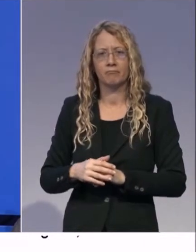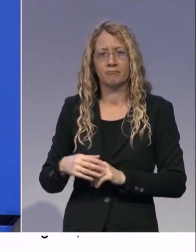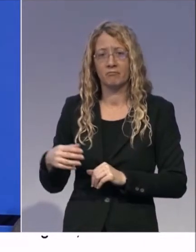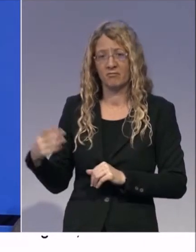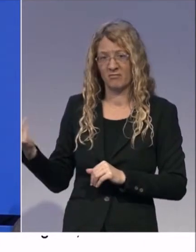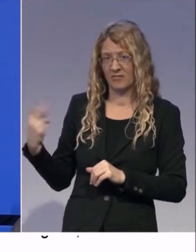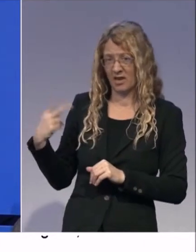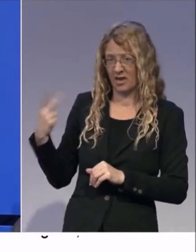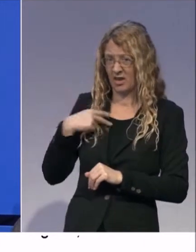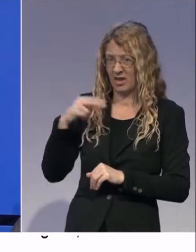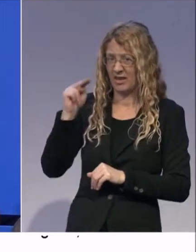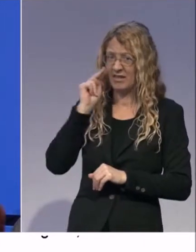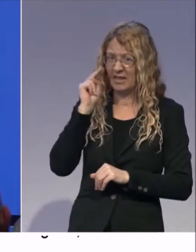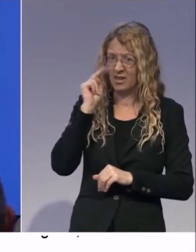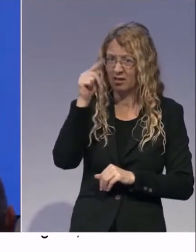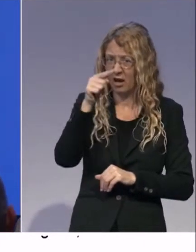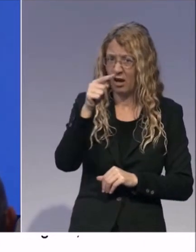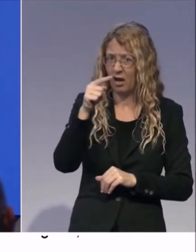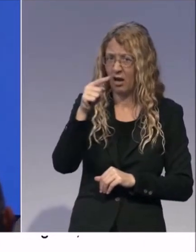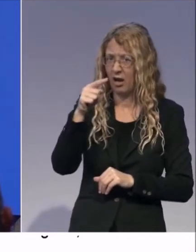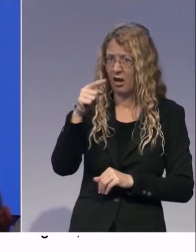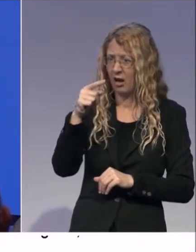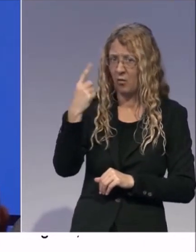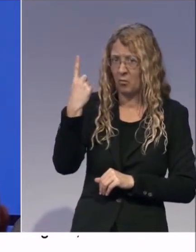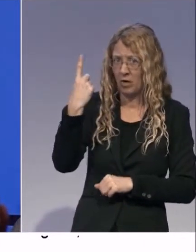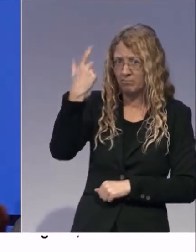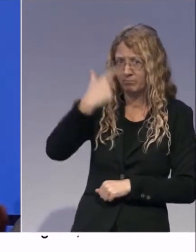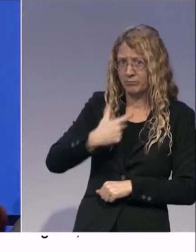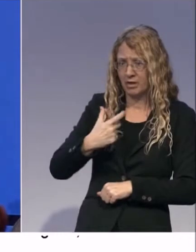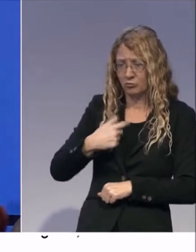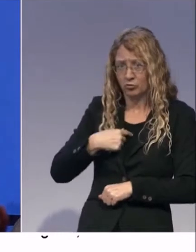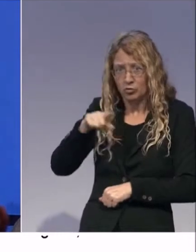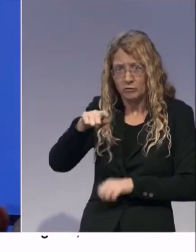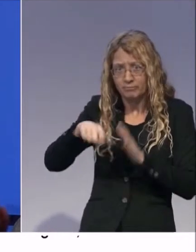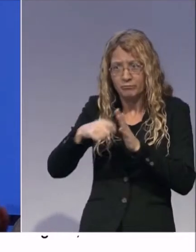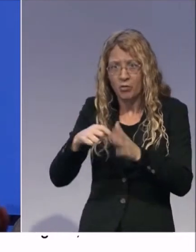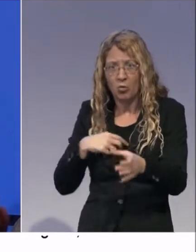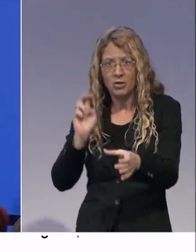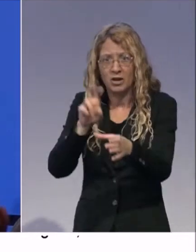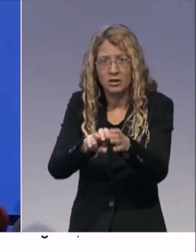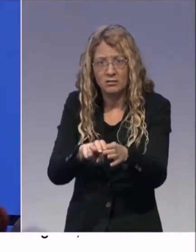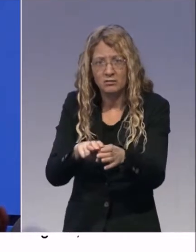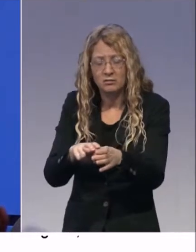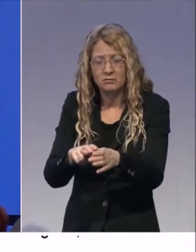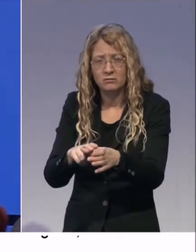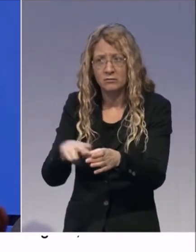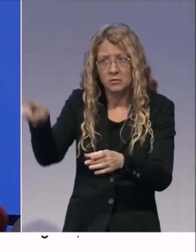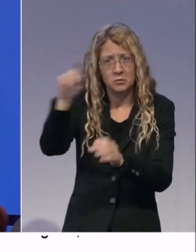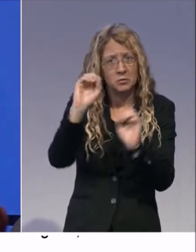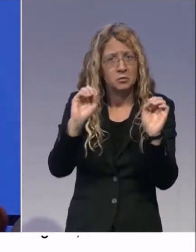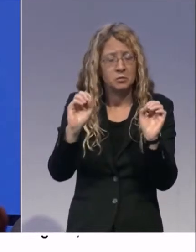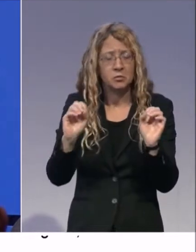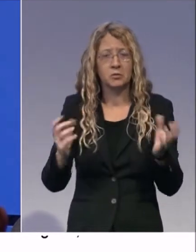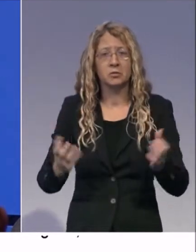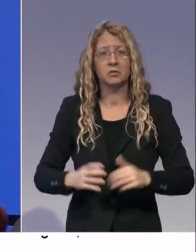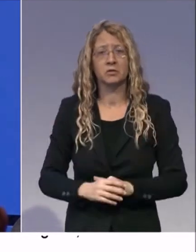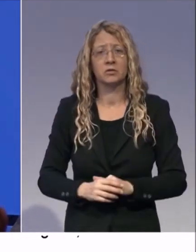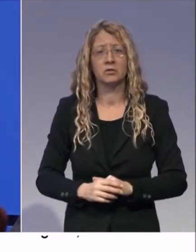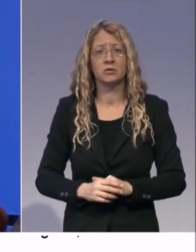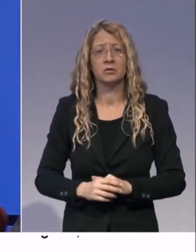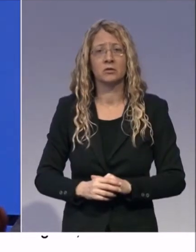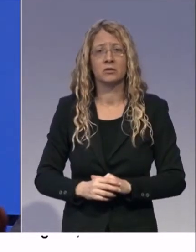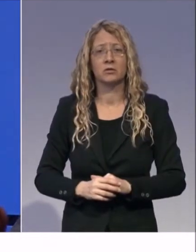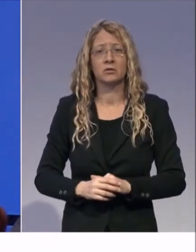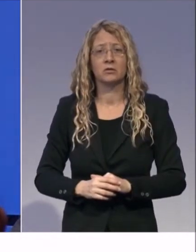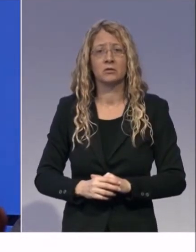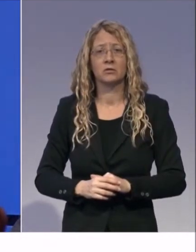Nigeria. And then we discovered that it was based on the fact that they were giving it to only elites.